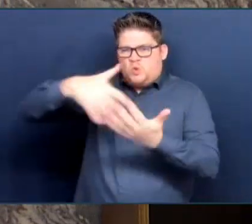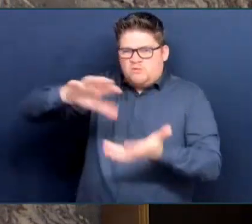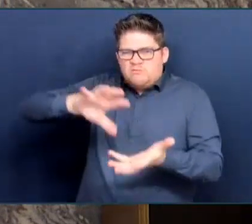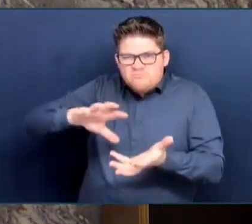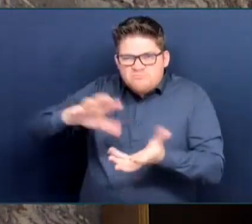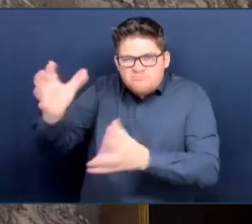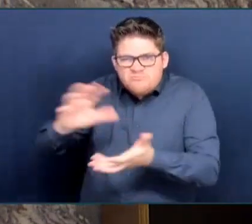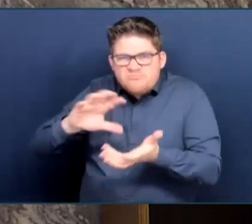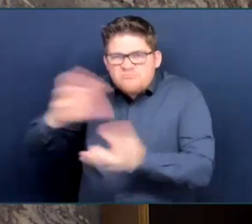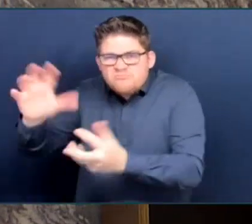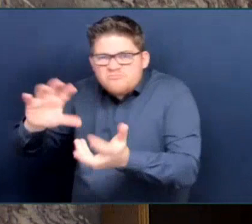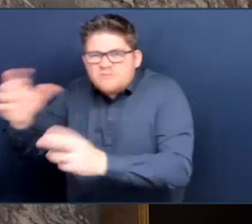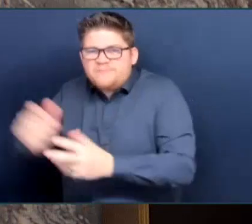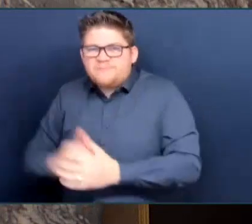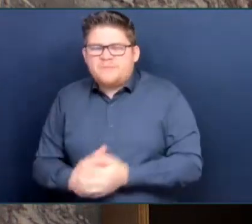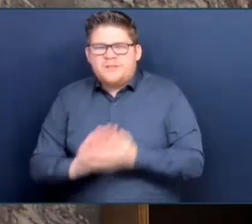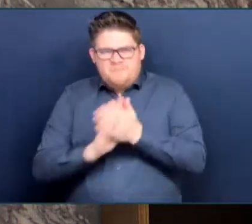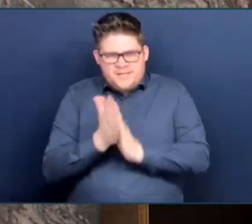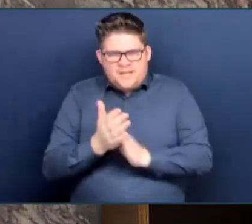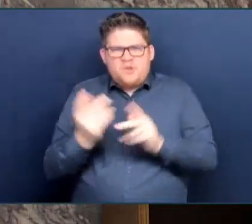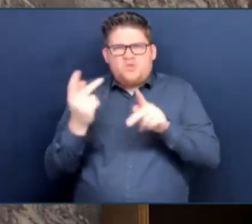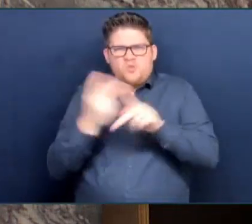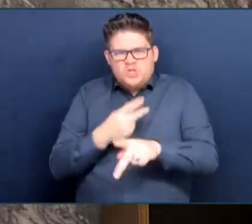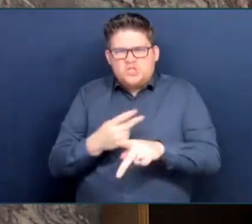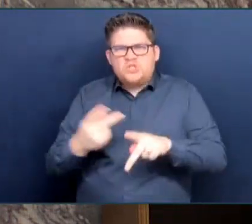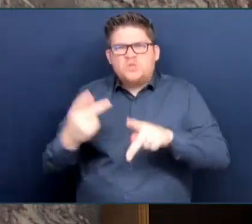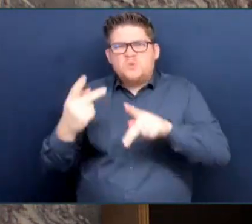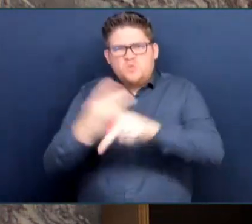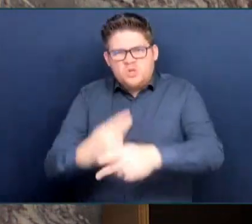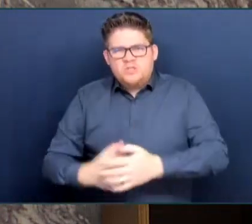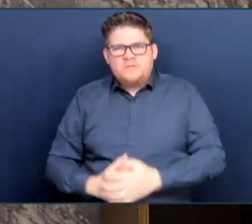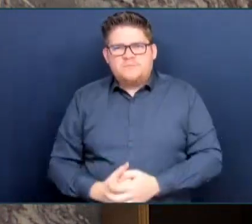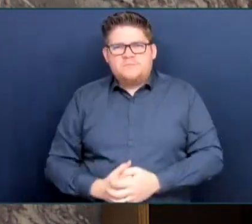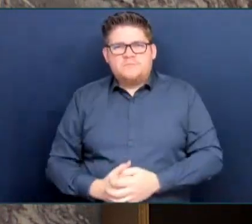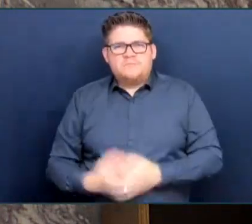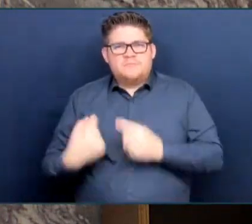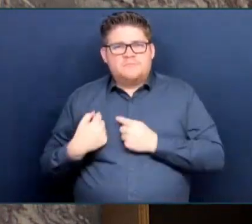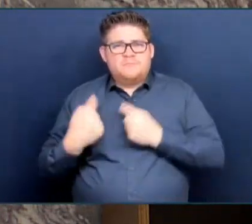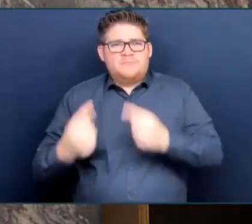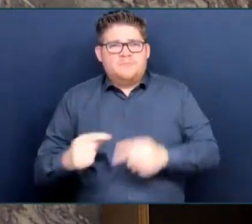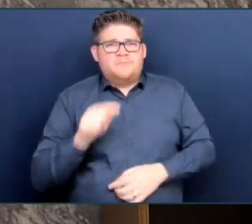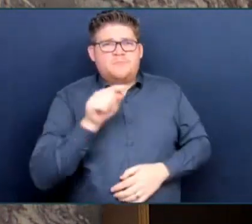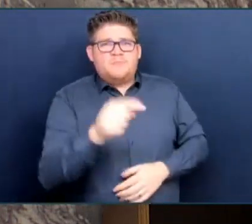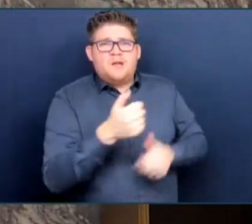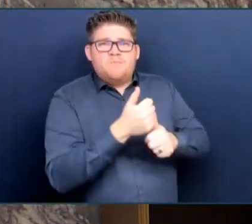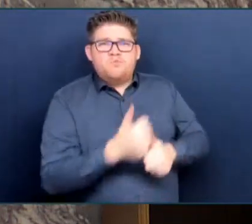It was this Premier who was responsible for buying motels in communities across BC